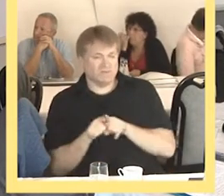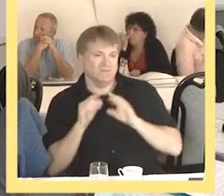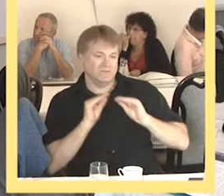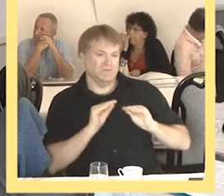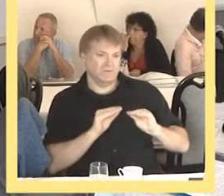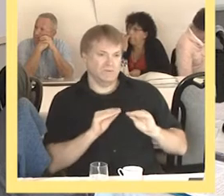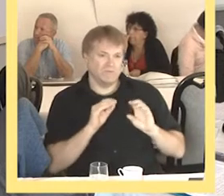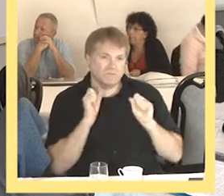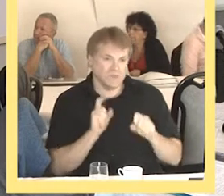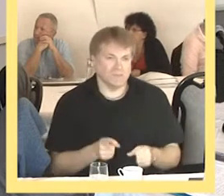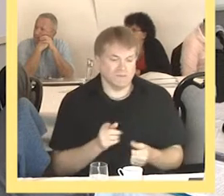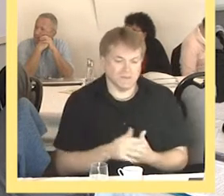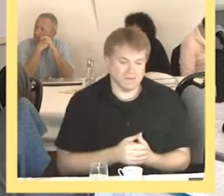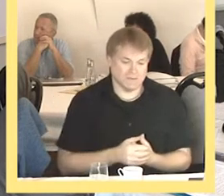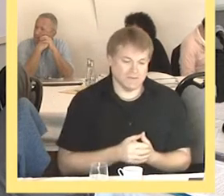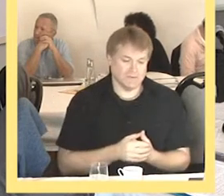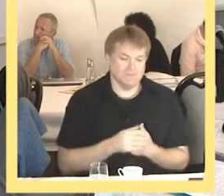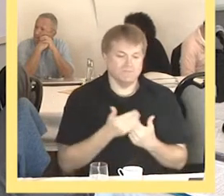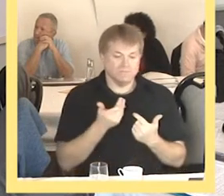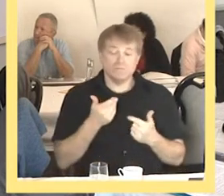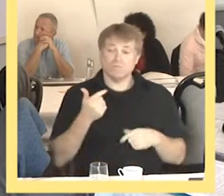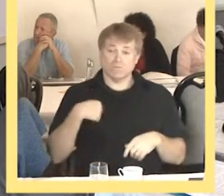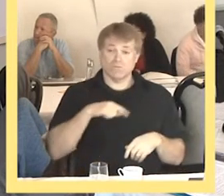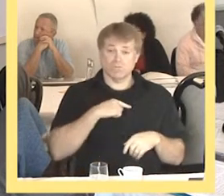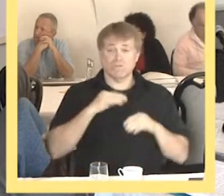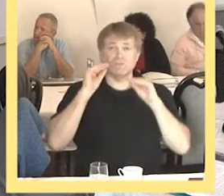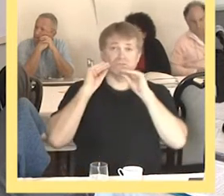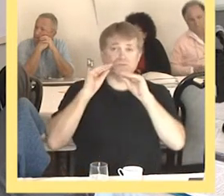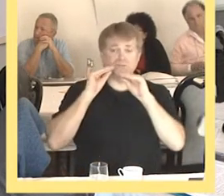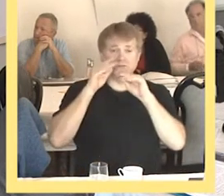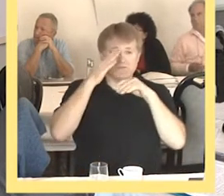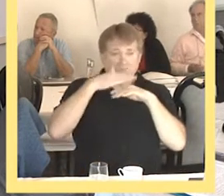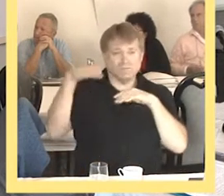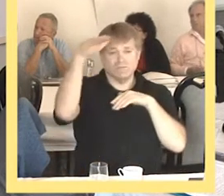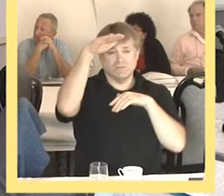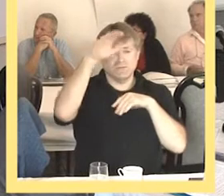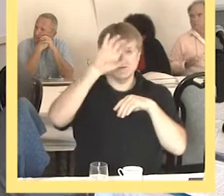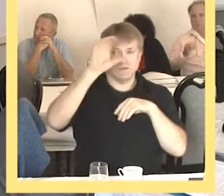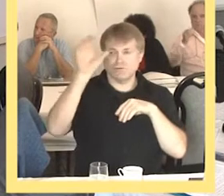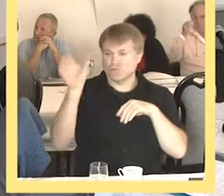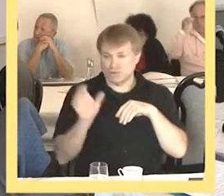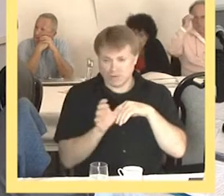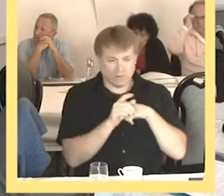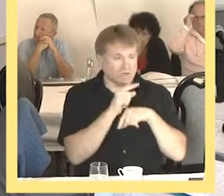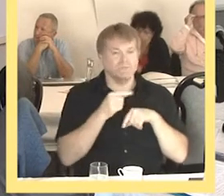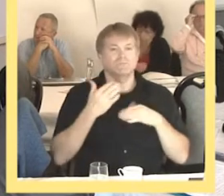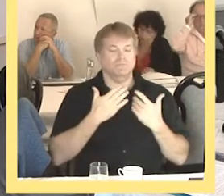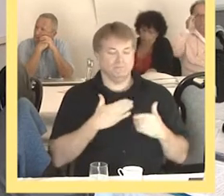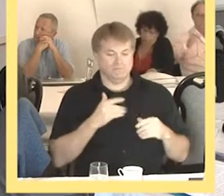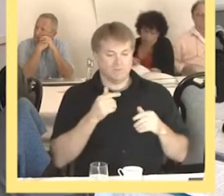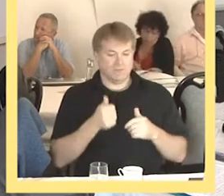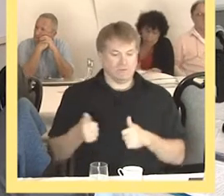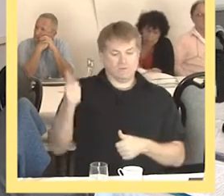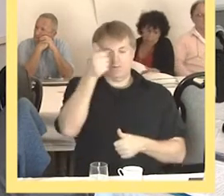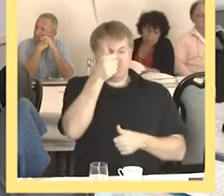done on a national level within the railway system, within the airport, in other fields.